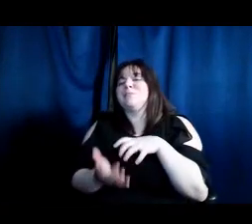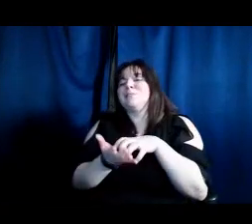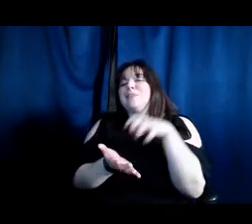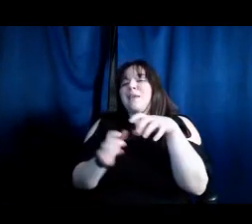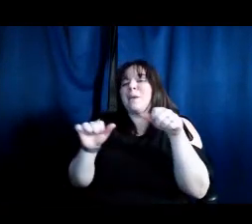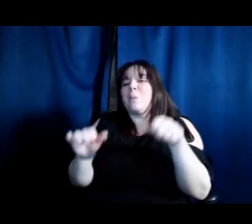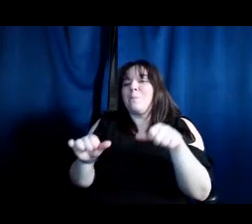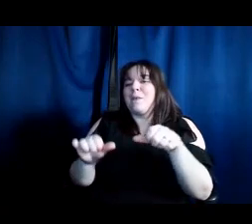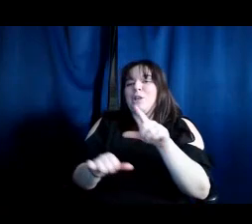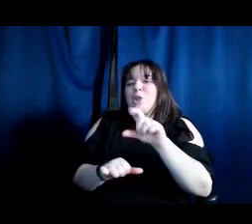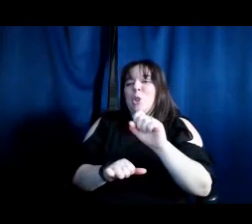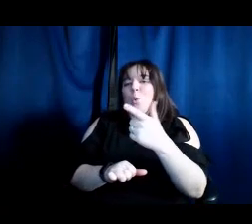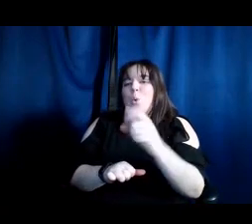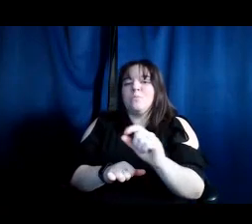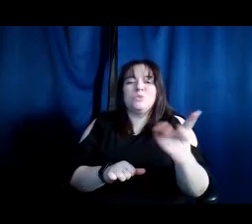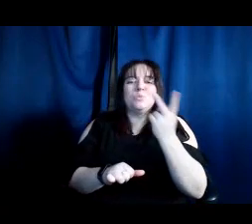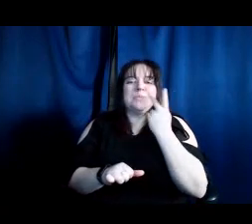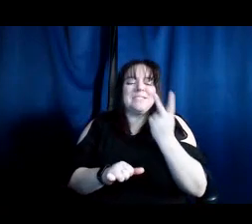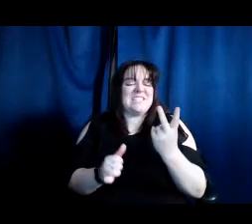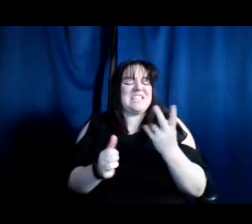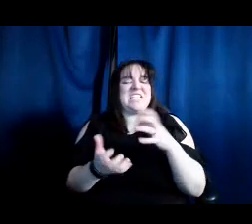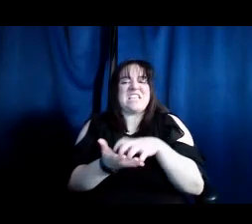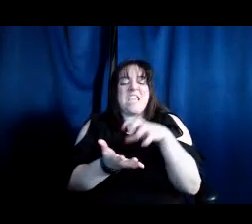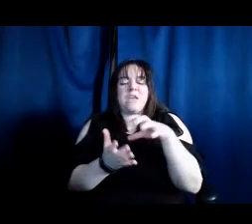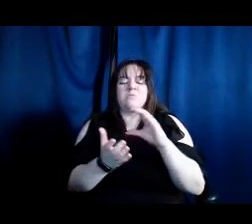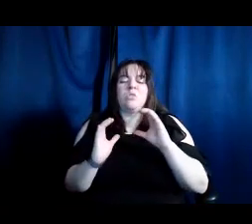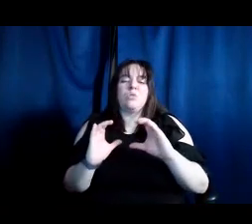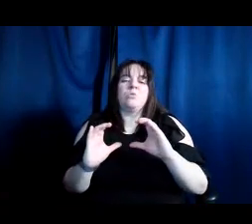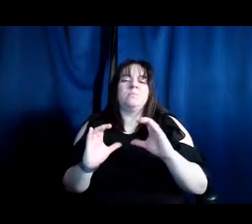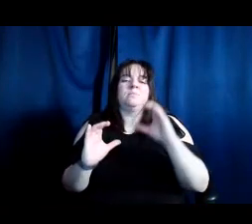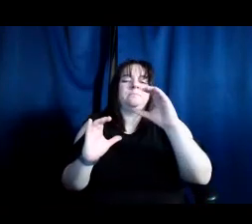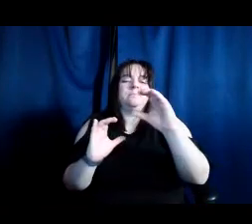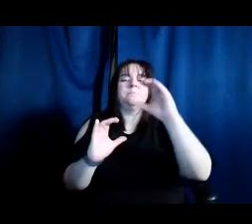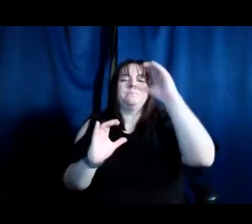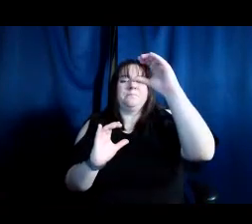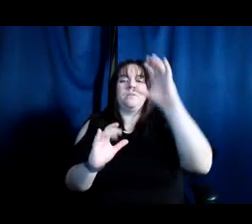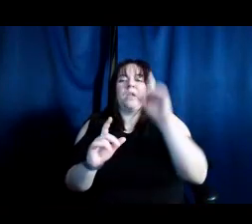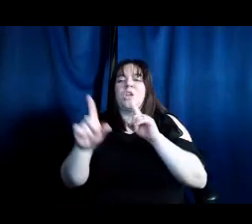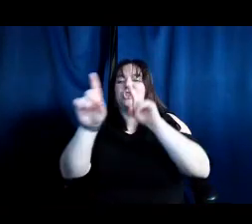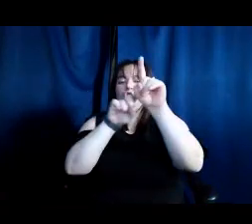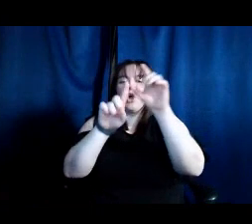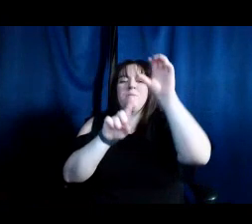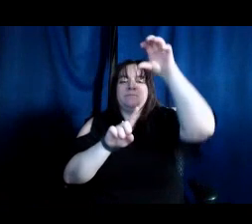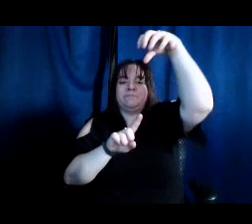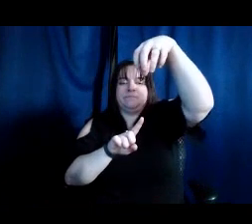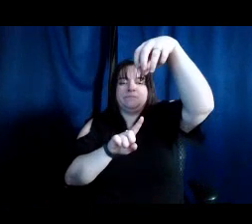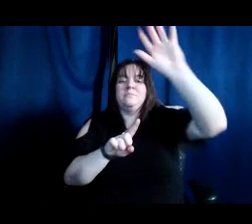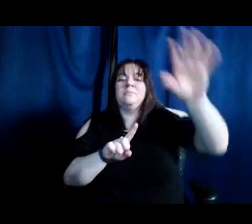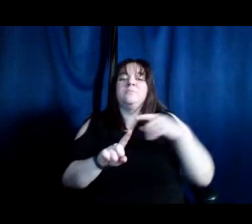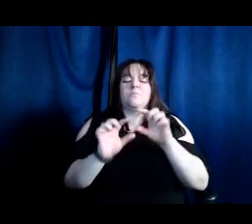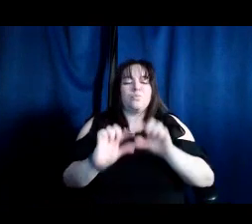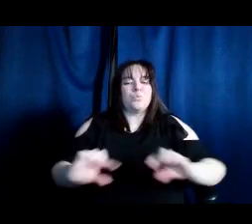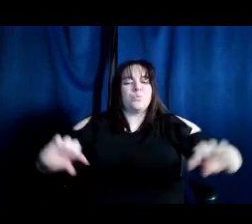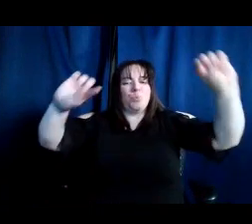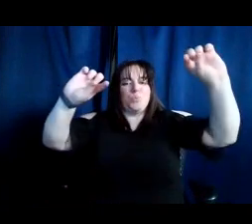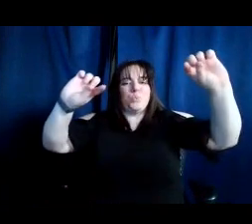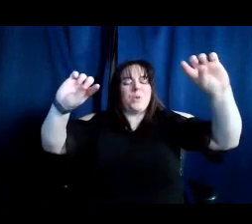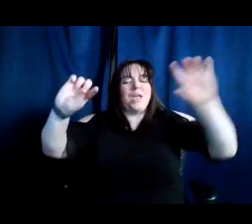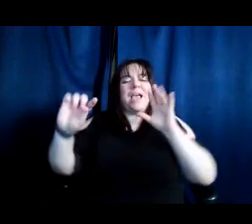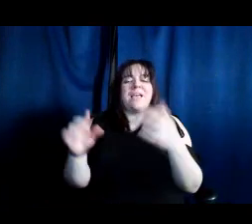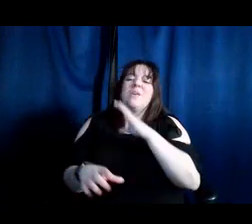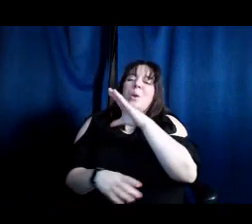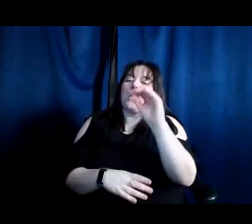3-tiered cake with a star on top, surrounded by a laurel wreath with a banner at the bottom with the company name. And we wanted